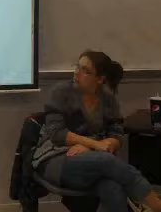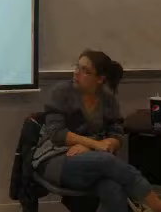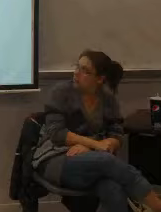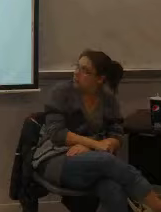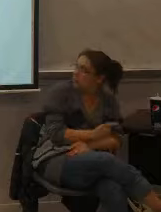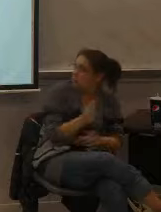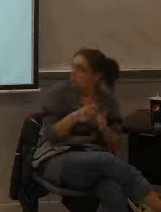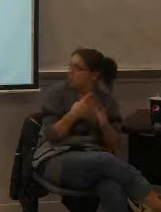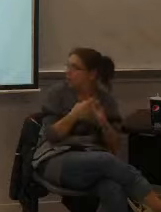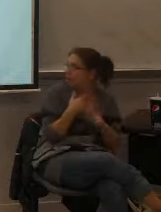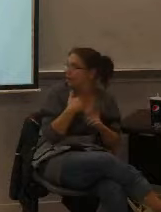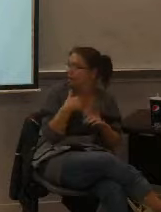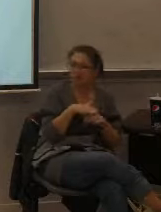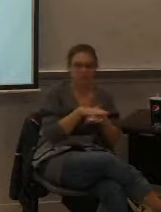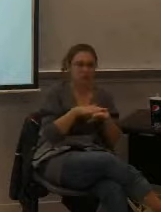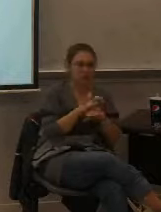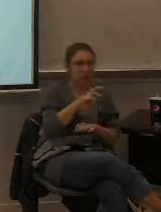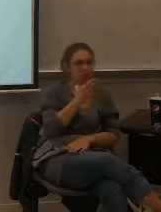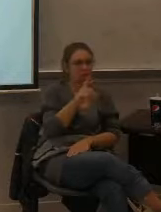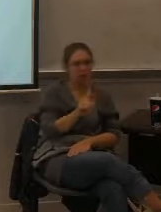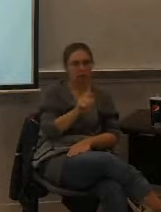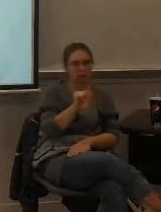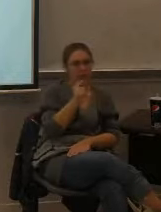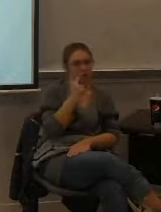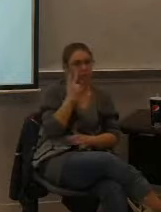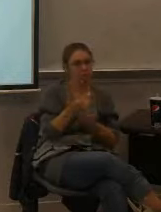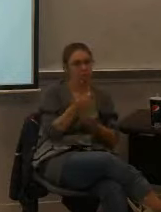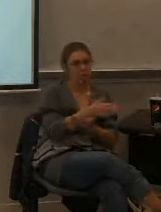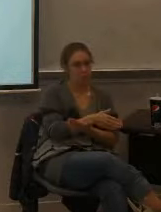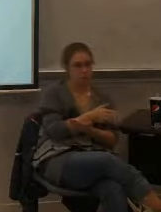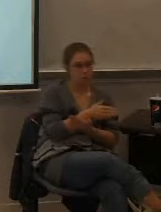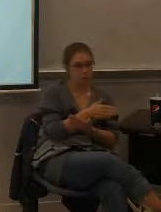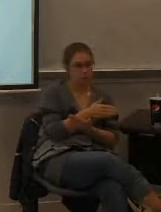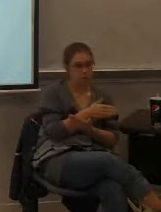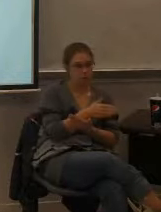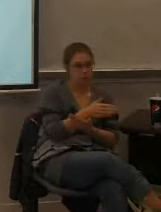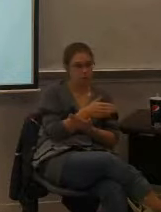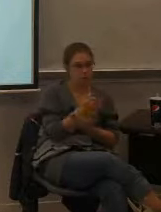And then we have the surface chlorophyll, and you can see that prior to